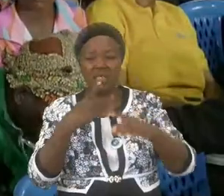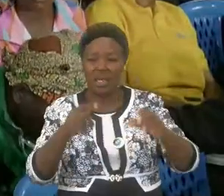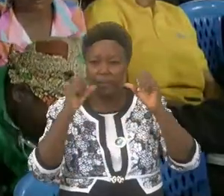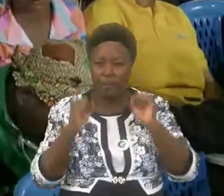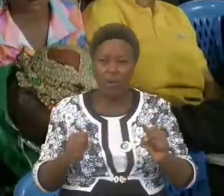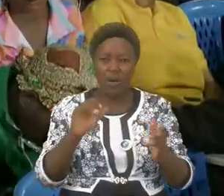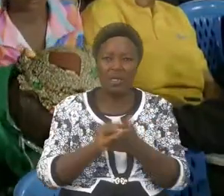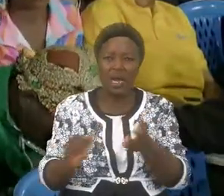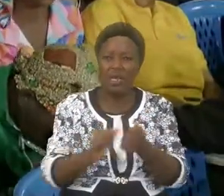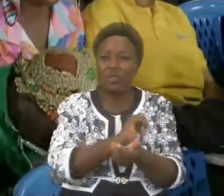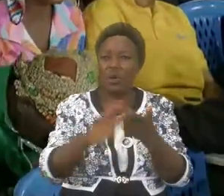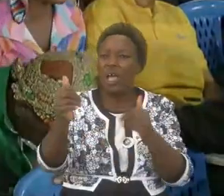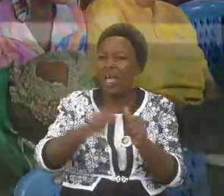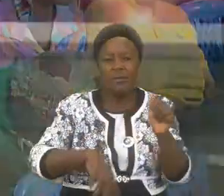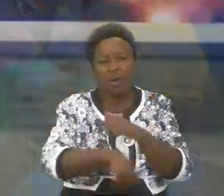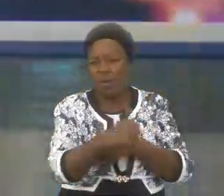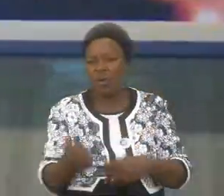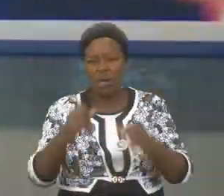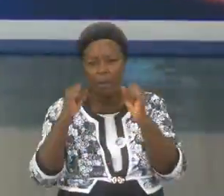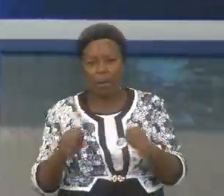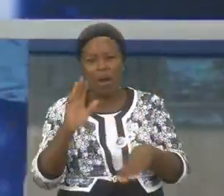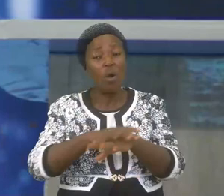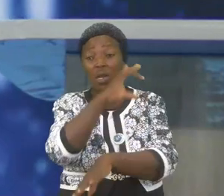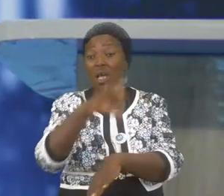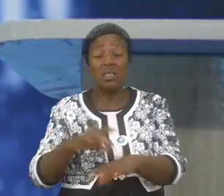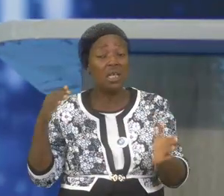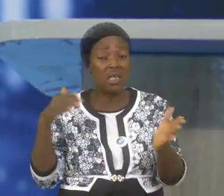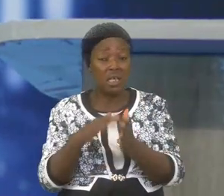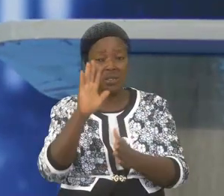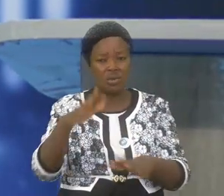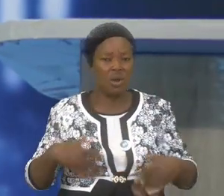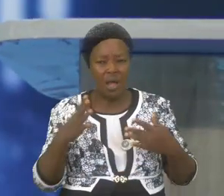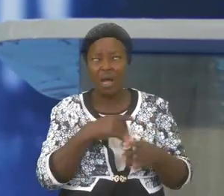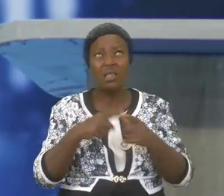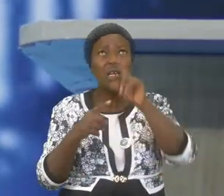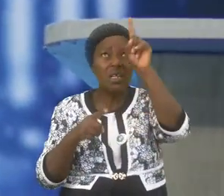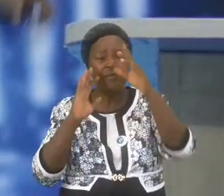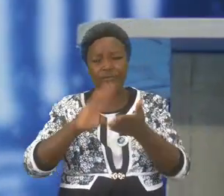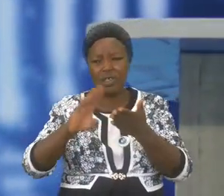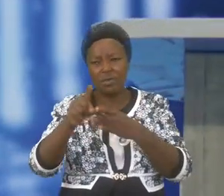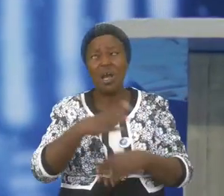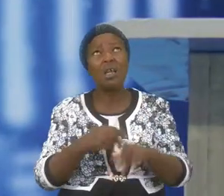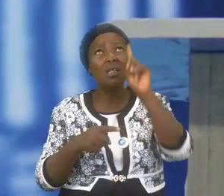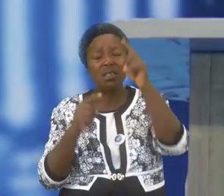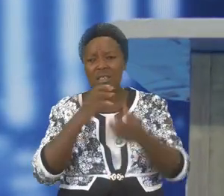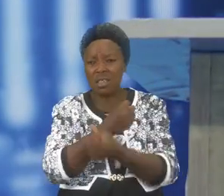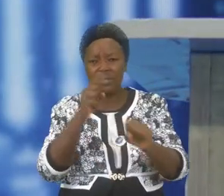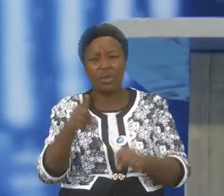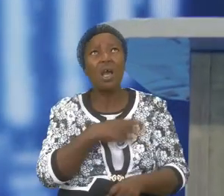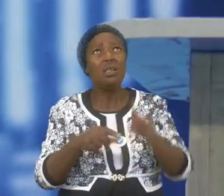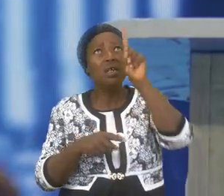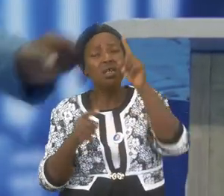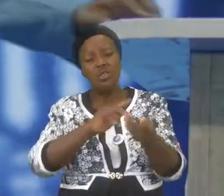life. And He forgives you. And He saves you. And He turns your life around. Raise up that hand and stand